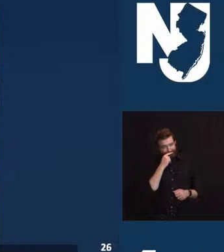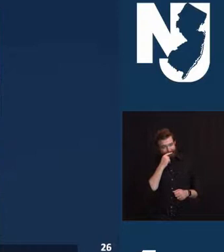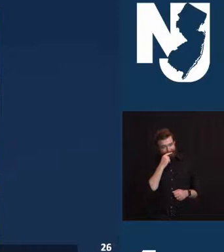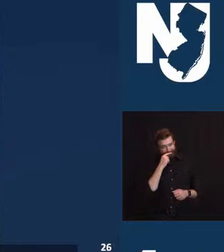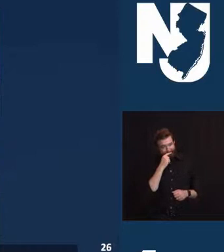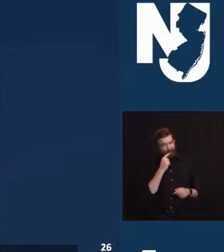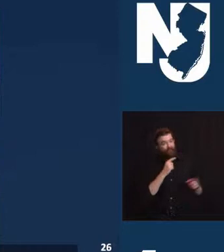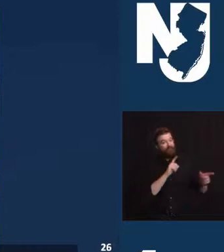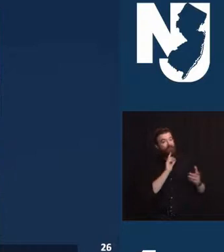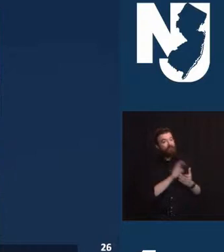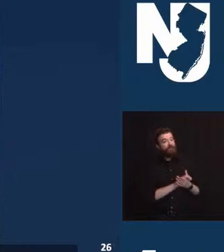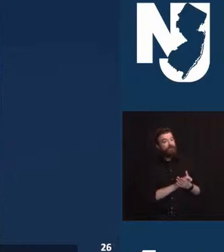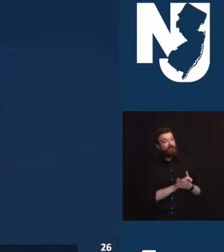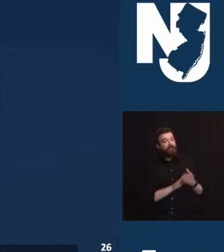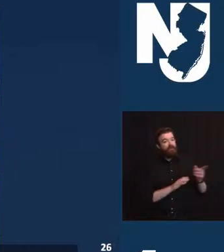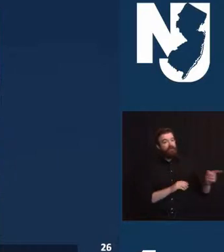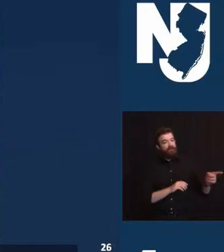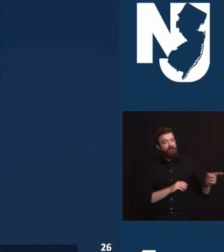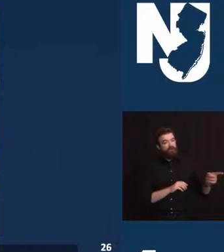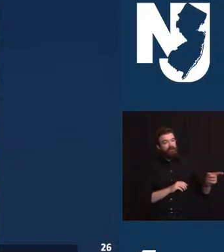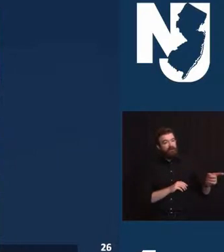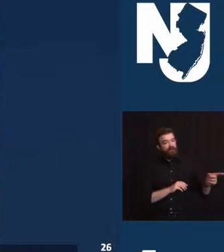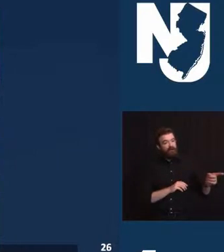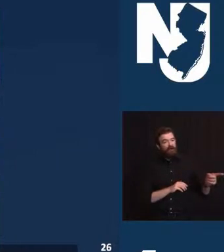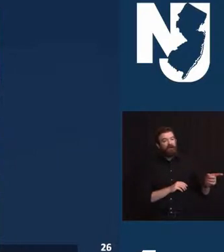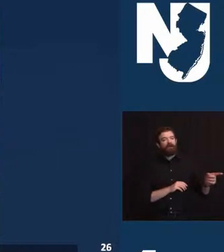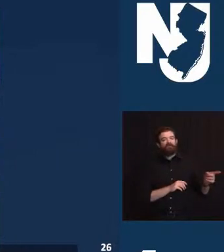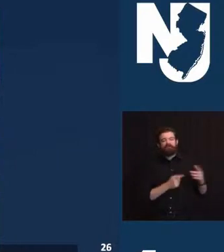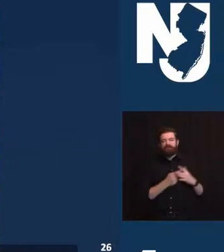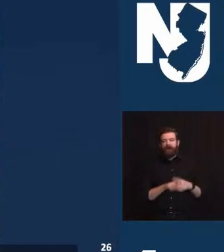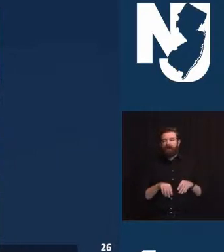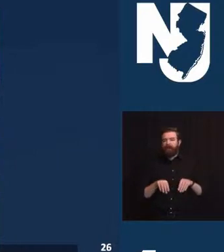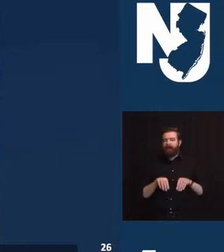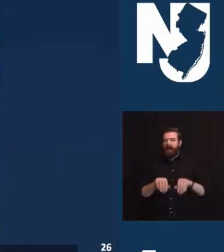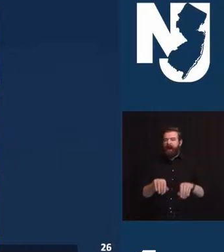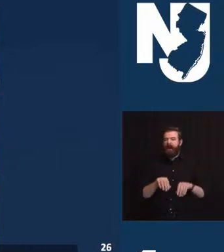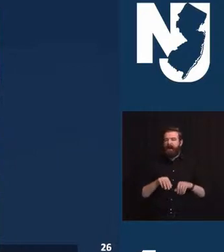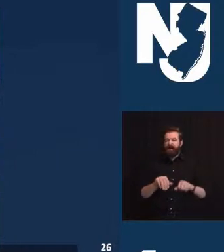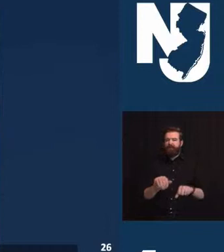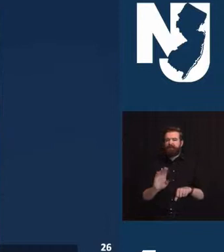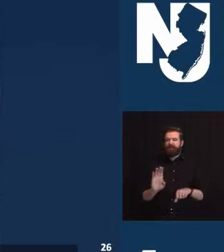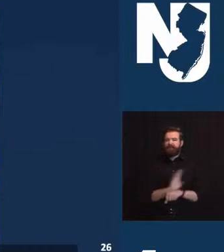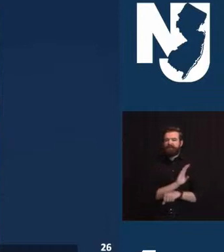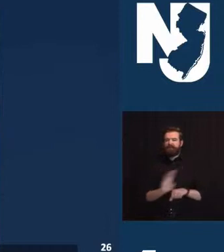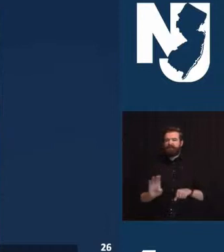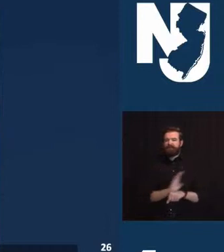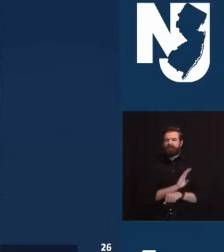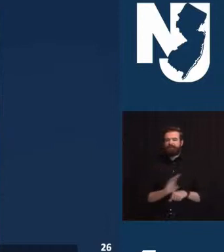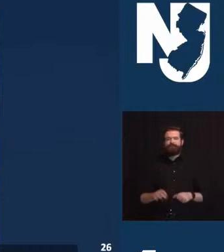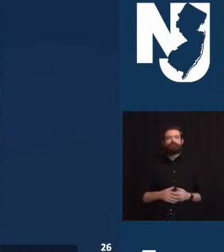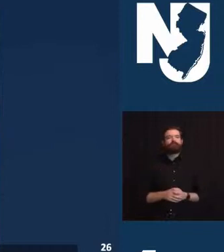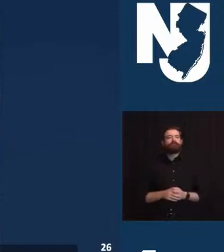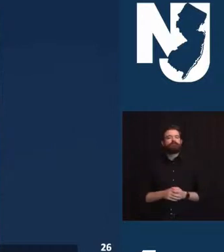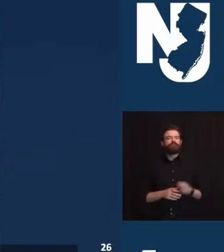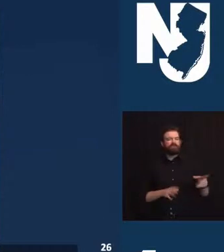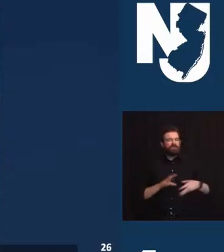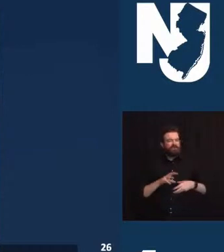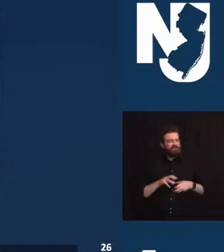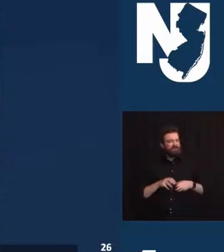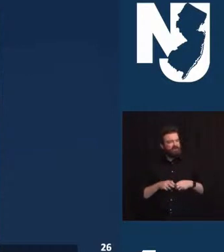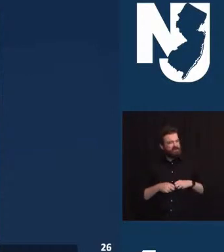called Madhubin to help ease her grief. By the way, Madhubin translates into enchanted